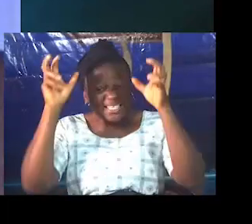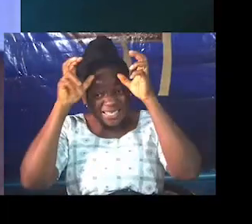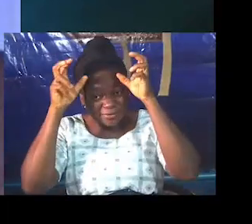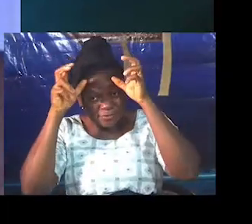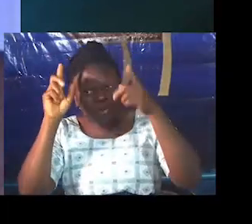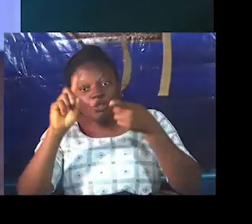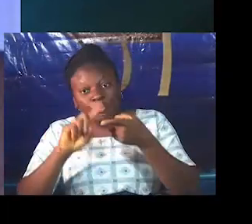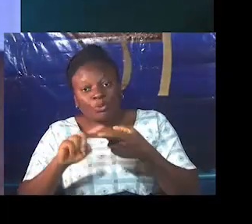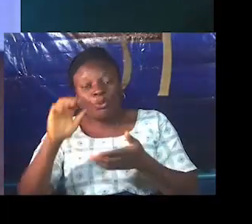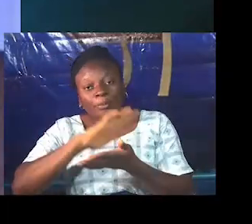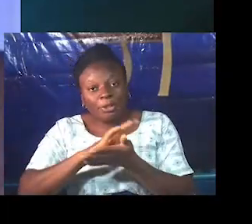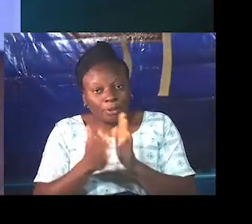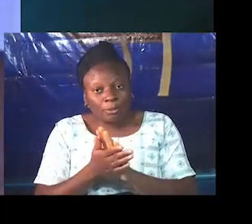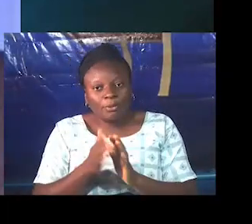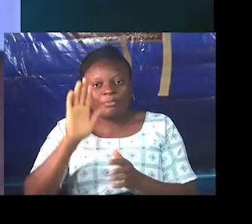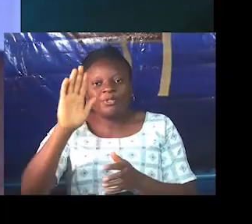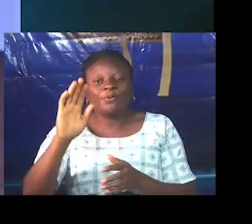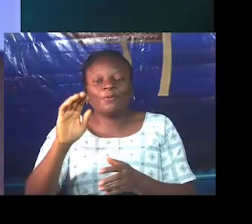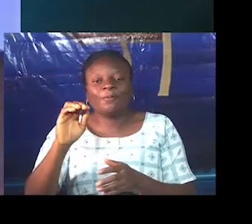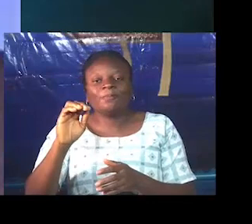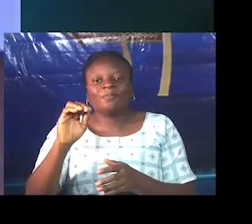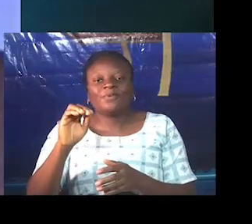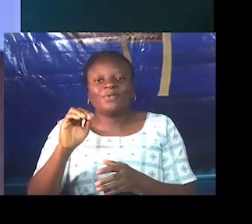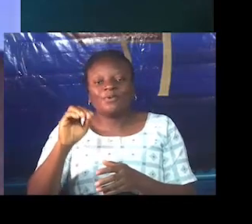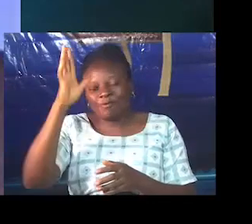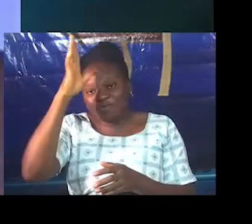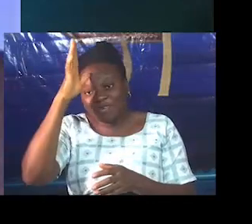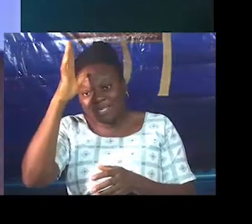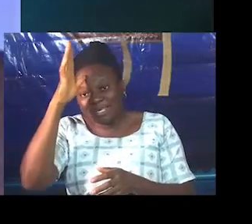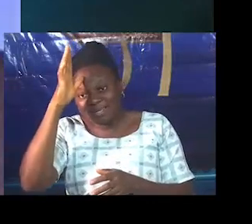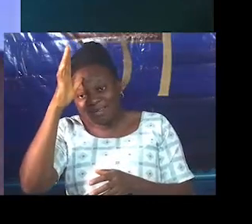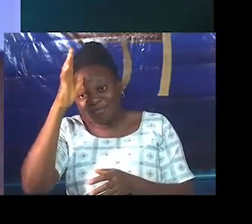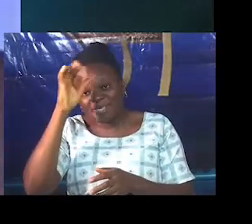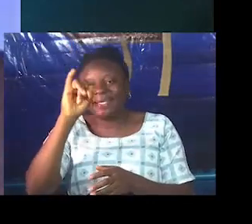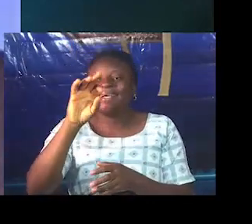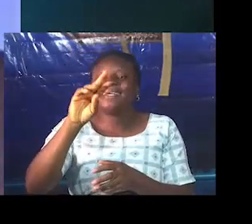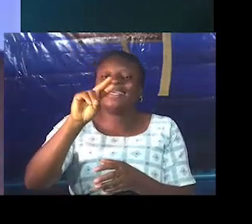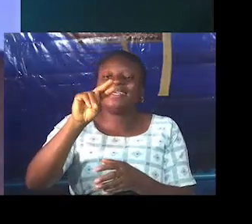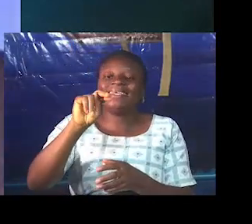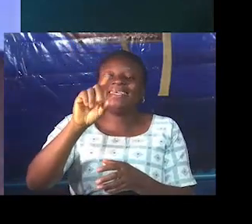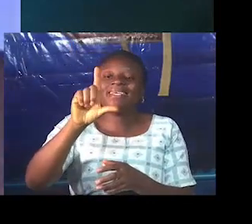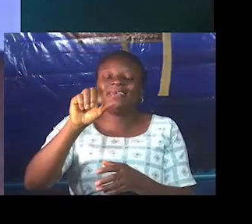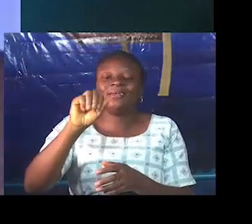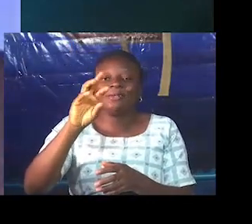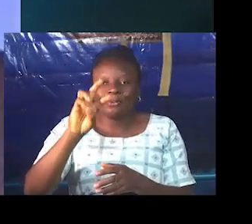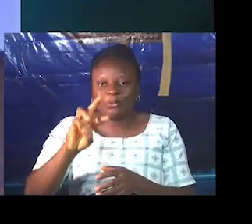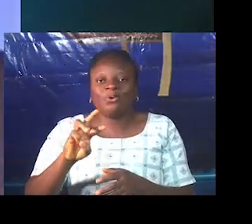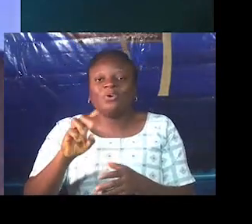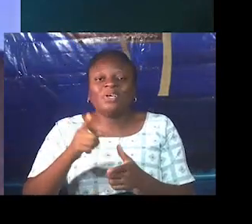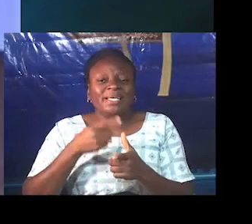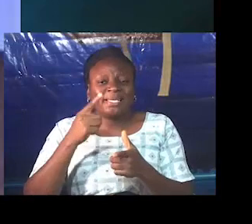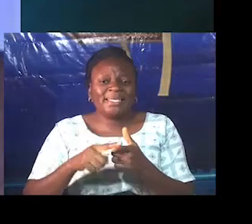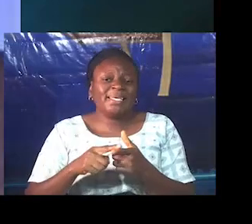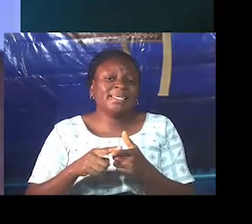6, and this is what he says. He says, be ye not unequally yoked together with